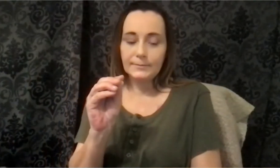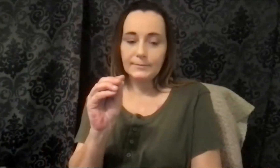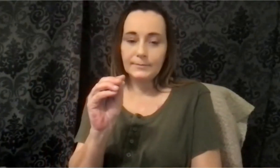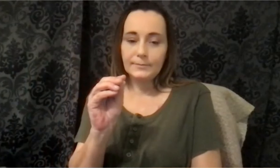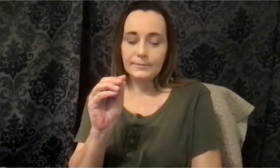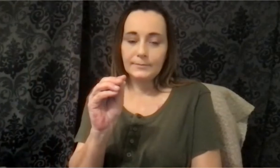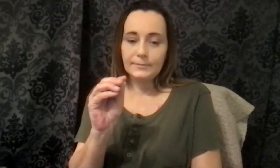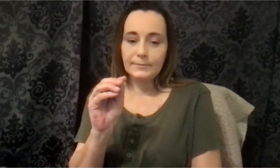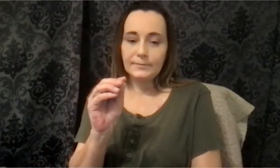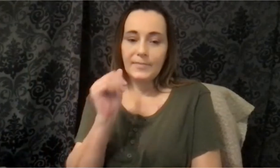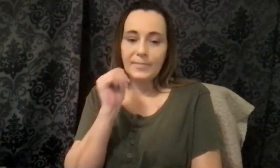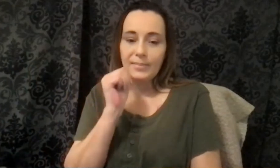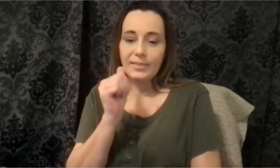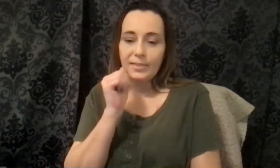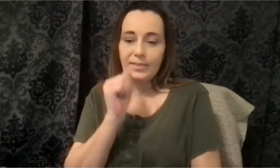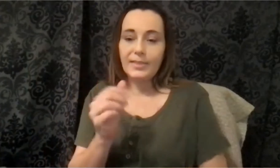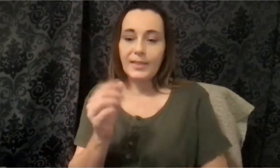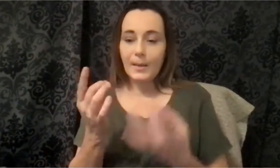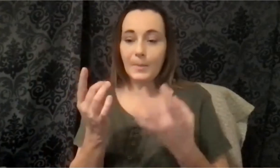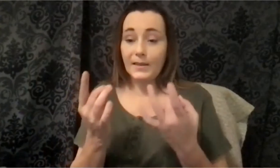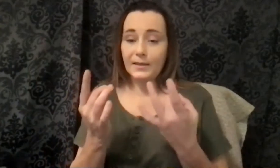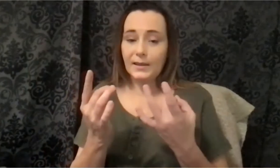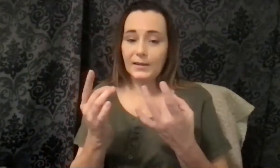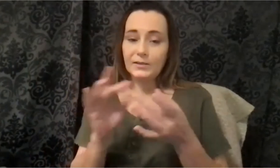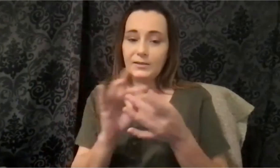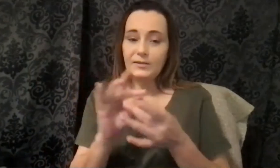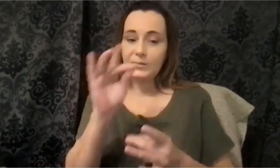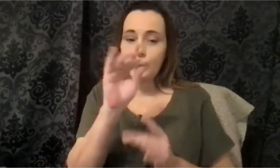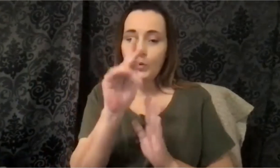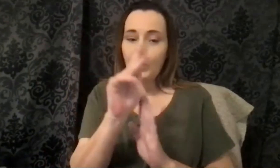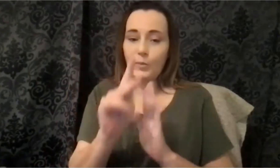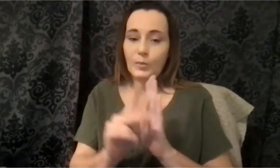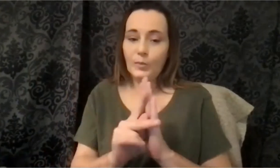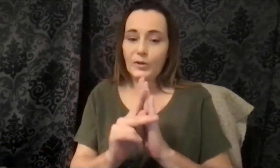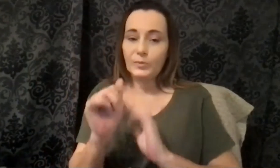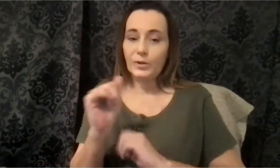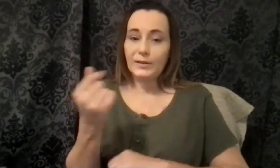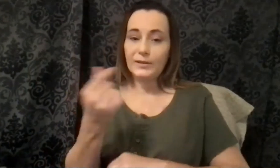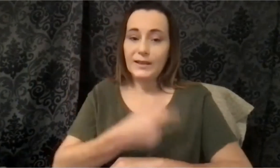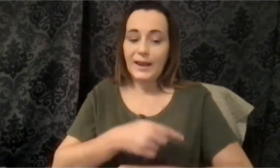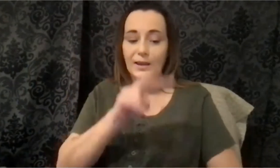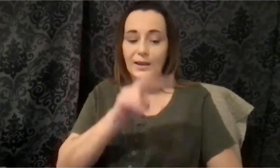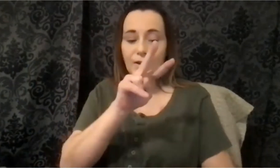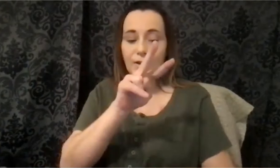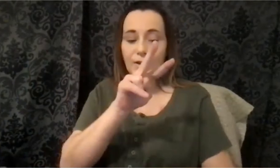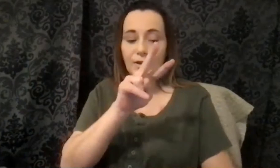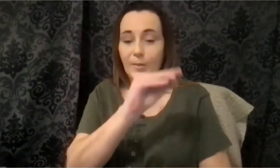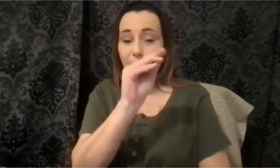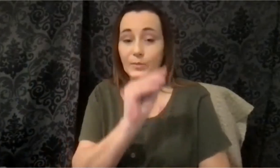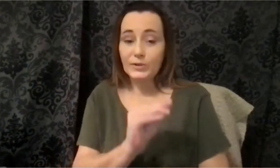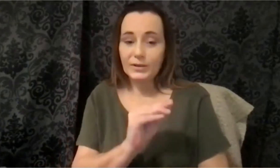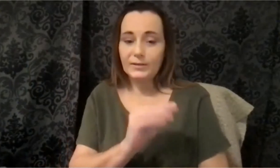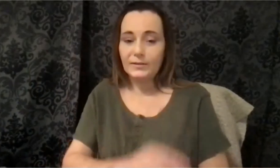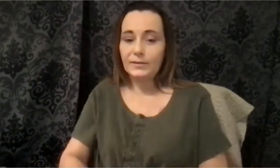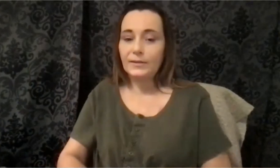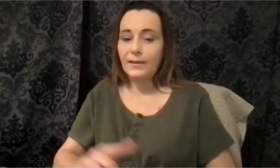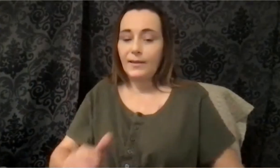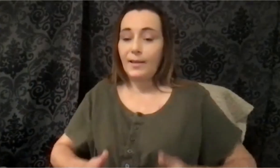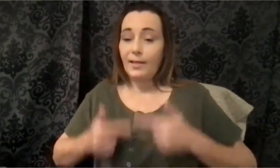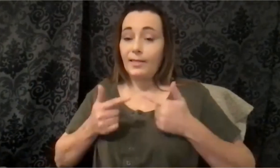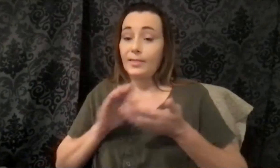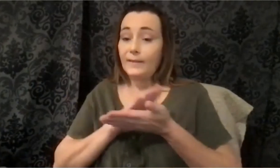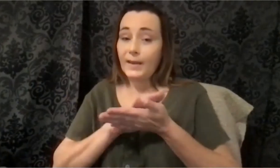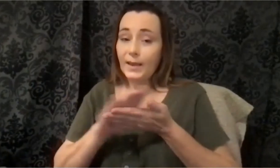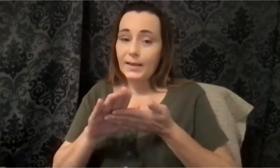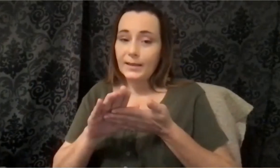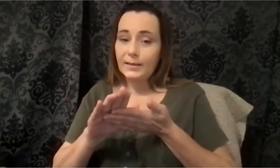daily meditation spiritual principle a day got, and the Living Clean one was